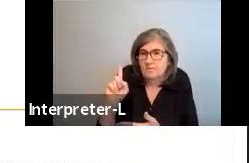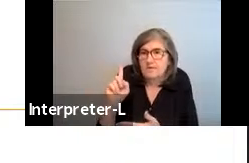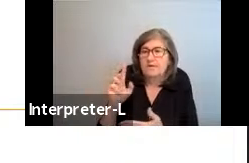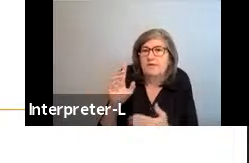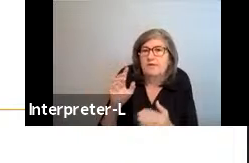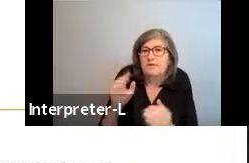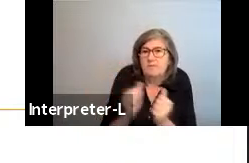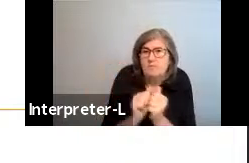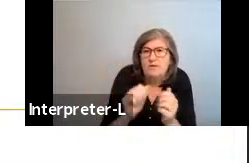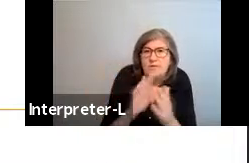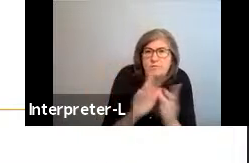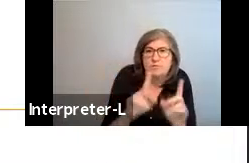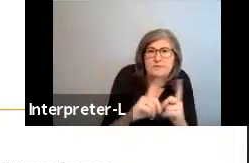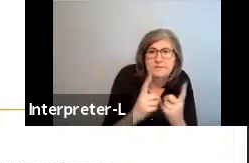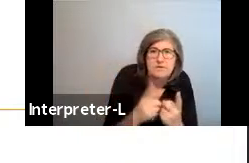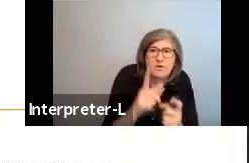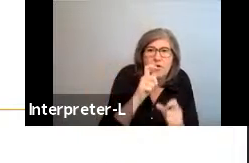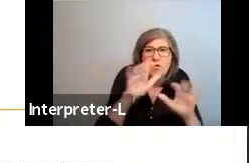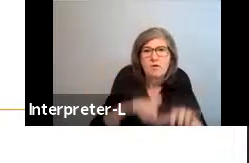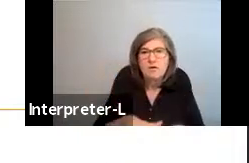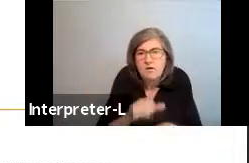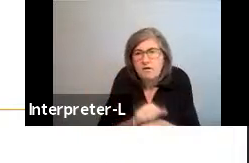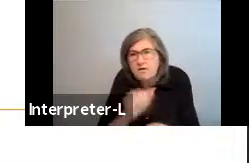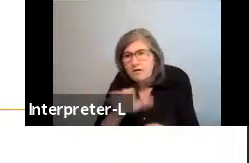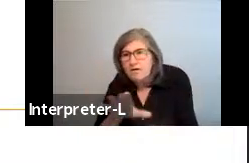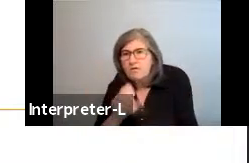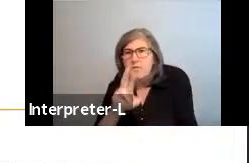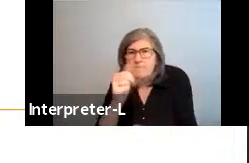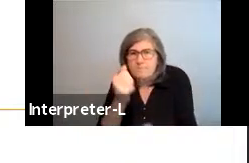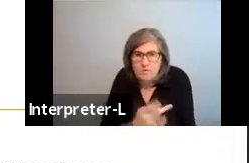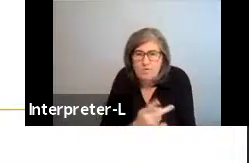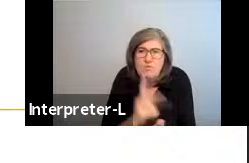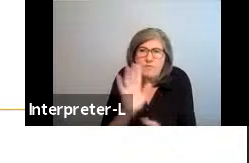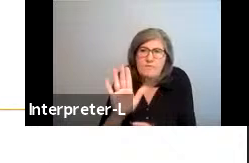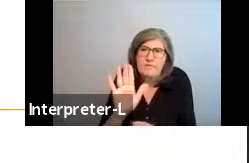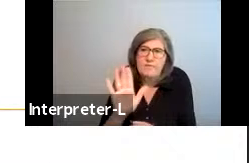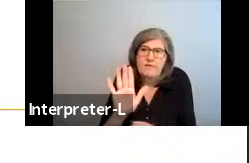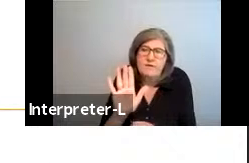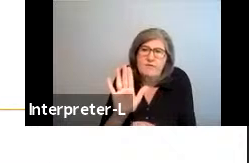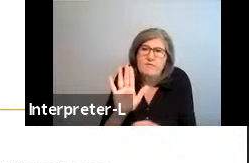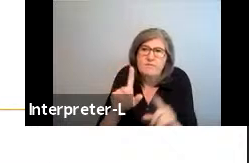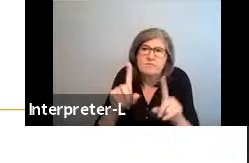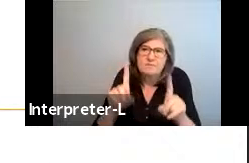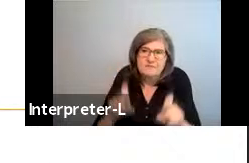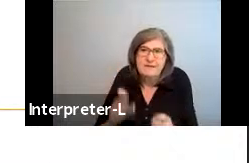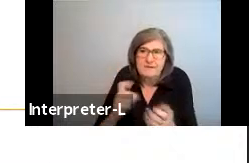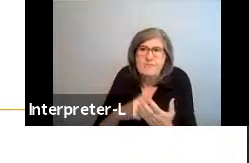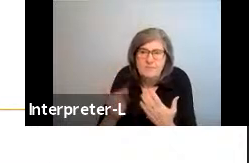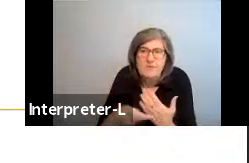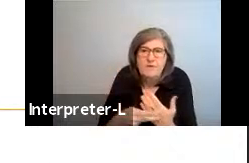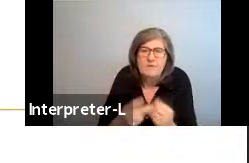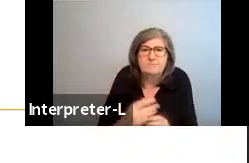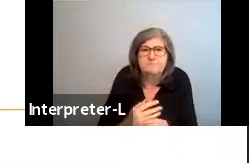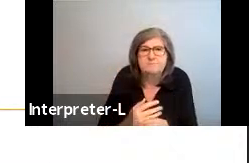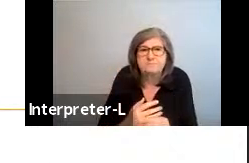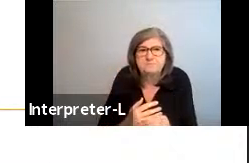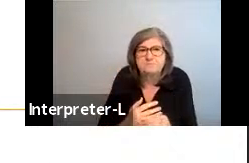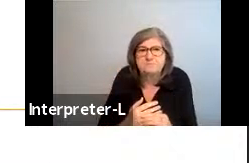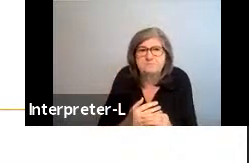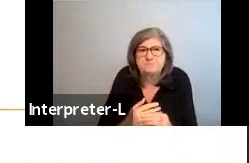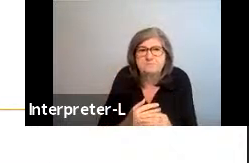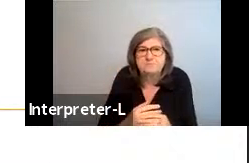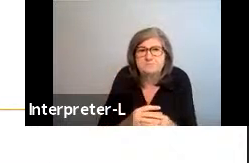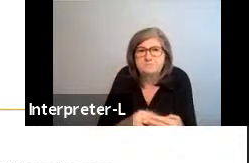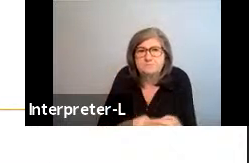that have either drafted, submitted, or approved their a testing program. We